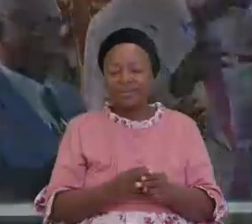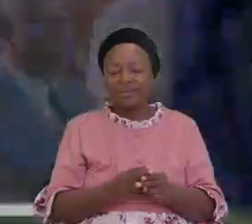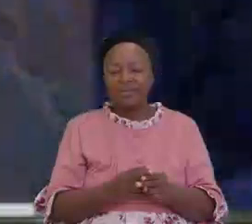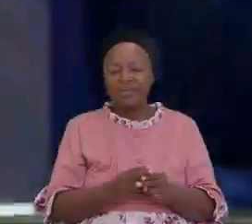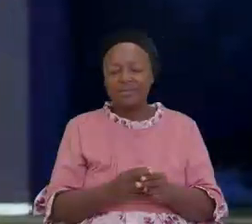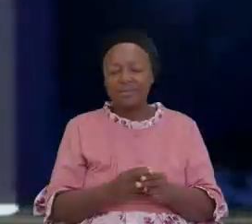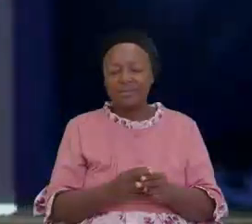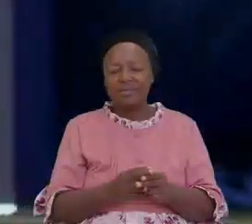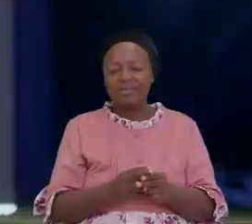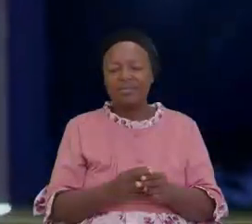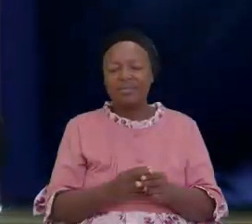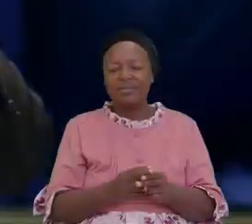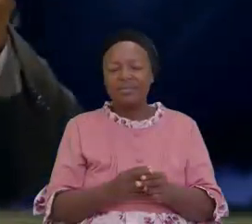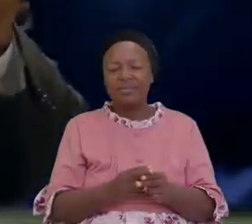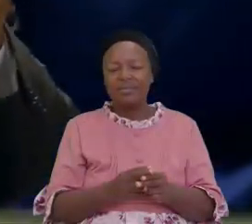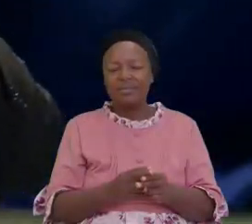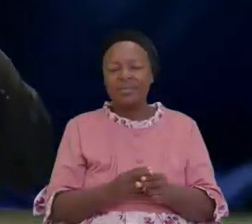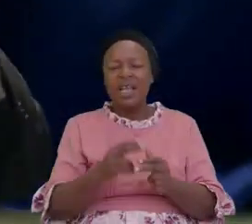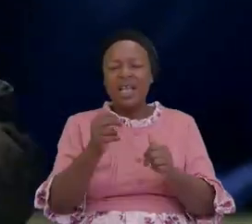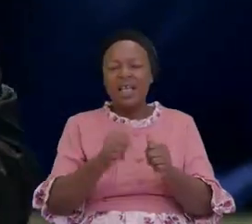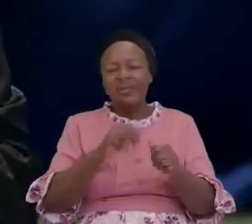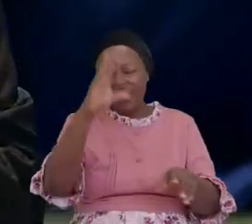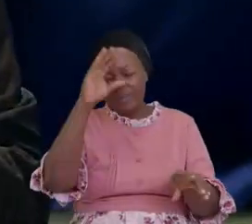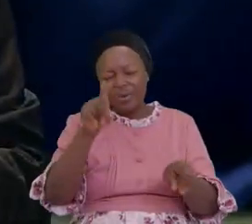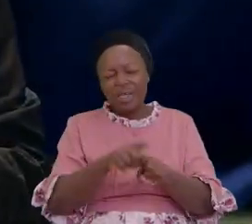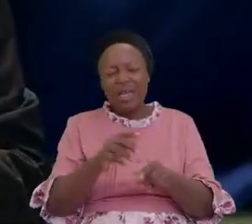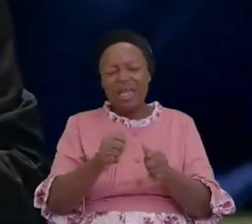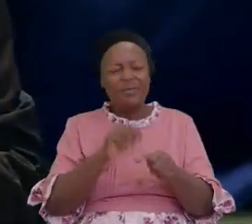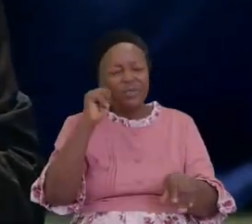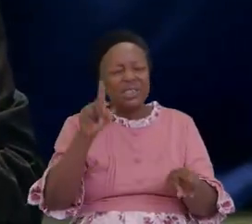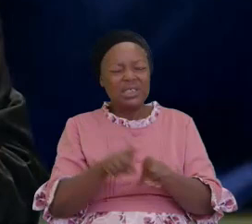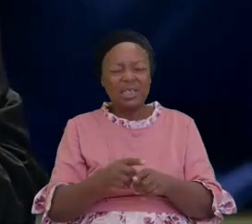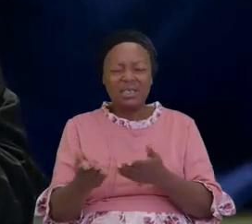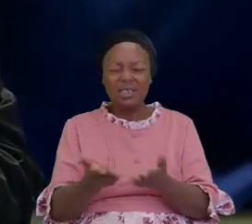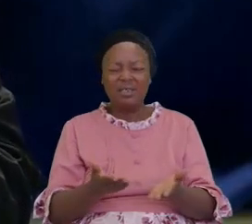name, every brother, every sister here,